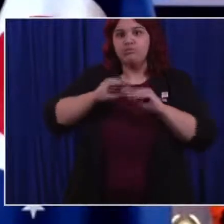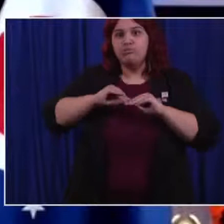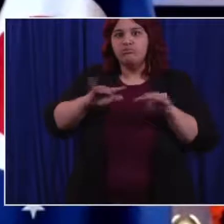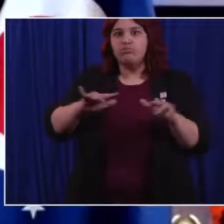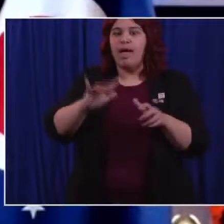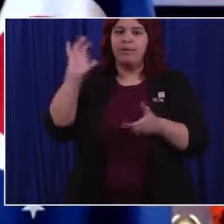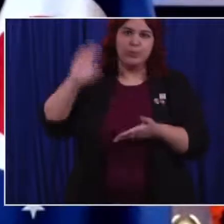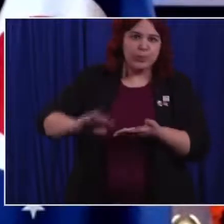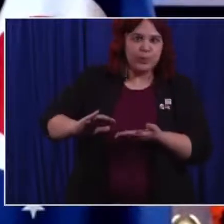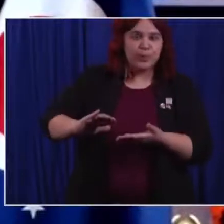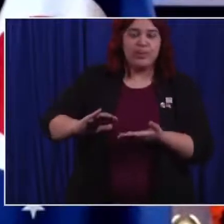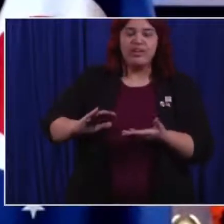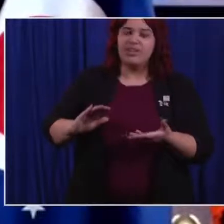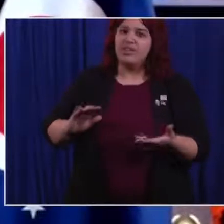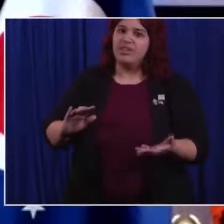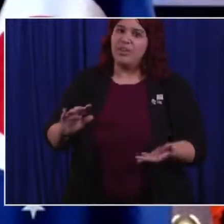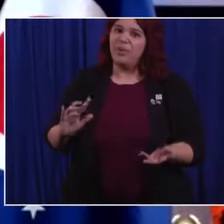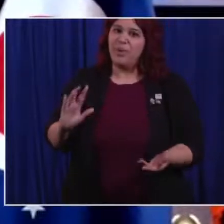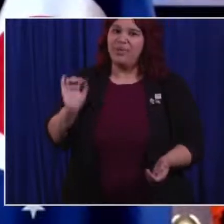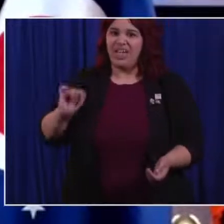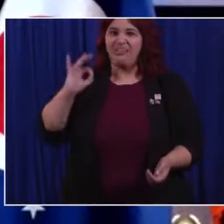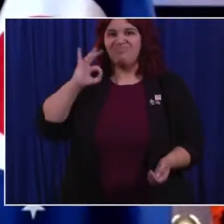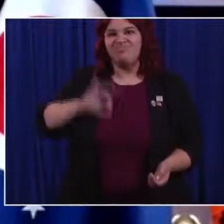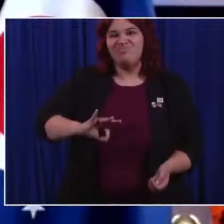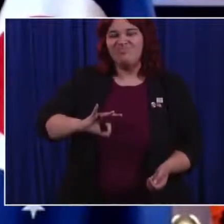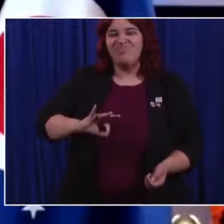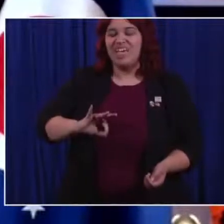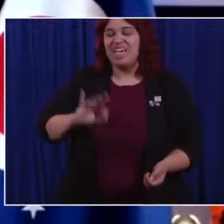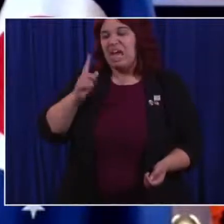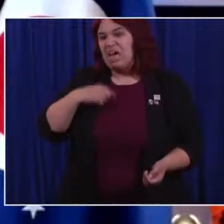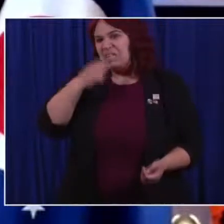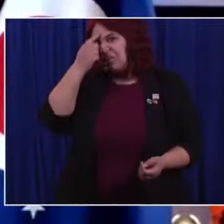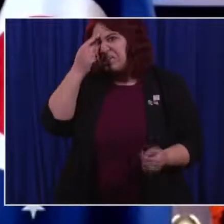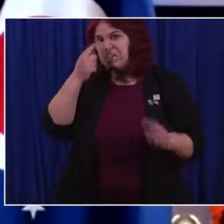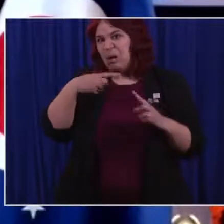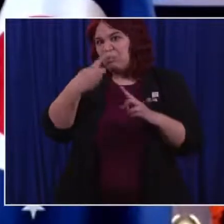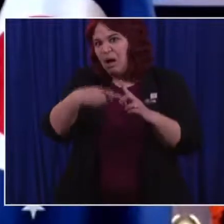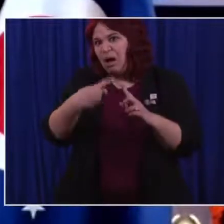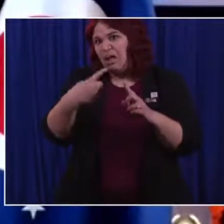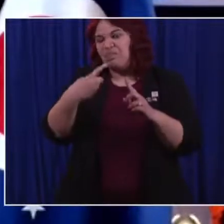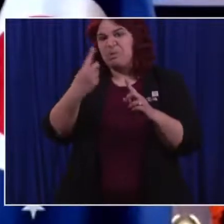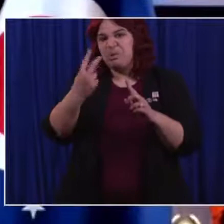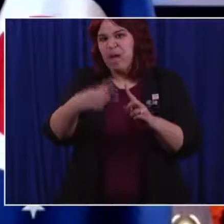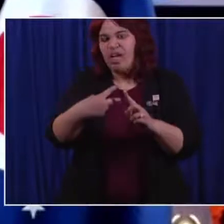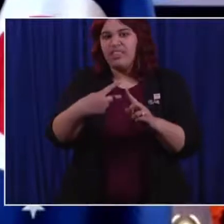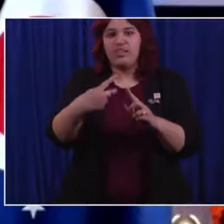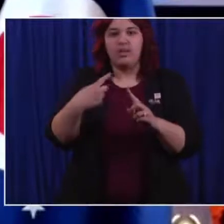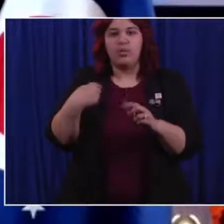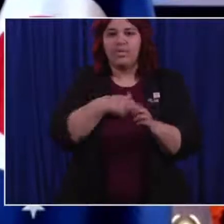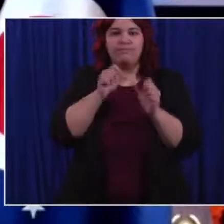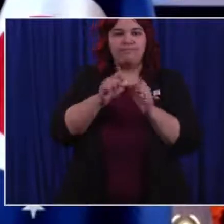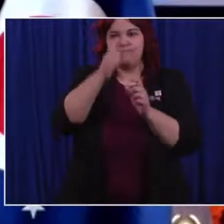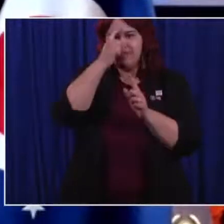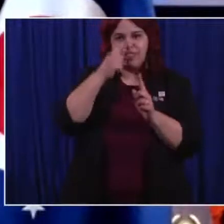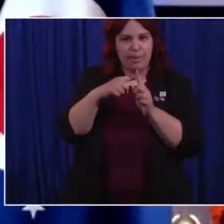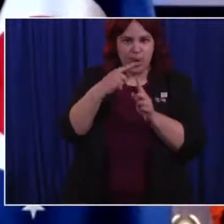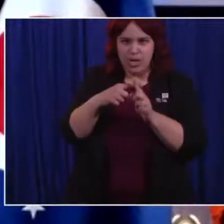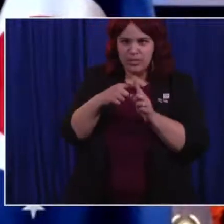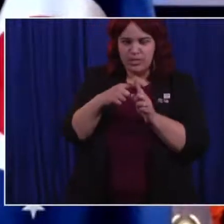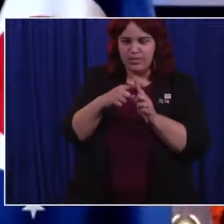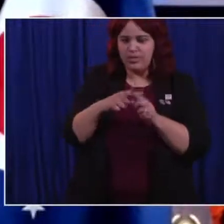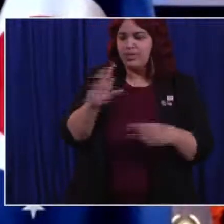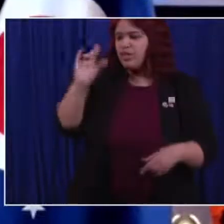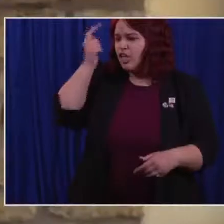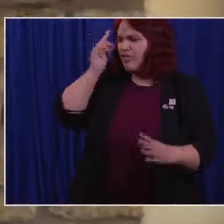be in a completely different place, you know, a month from now, I think there's a lot of reason for optimism. Jim, I just add one